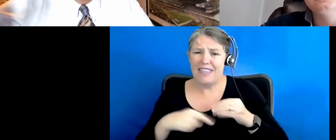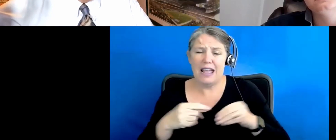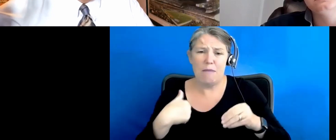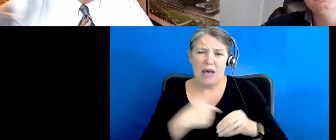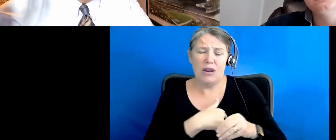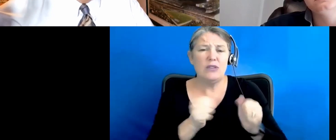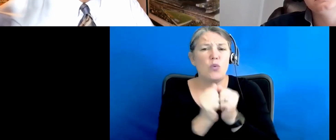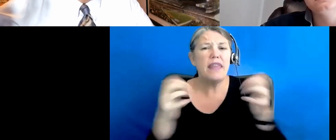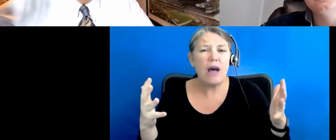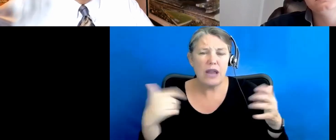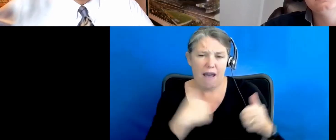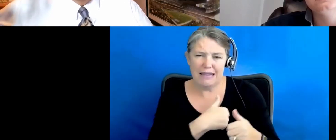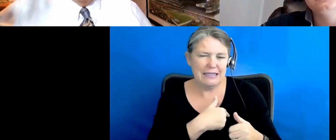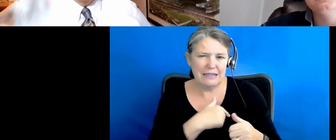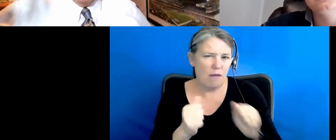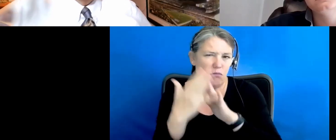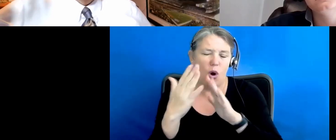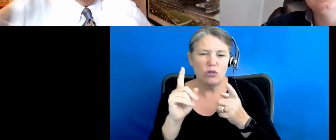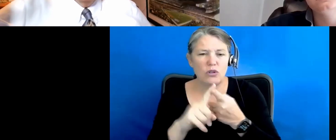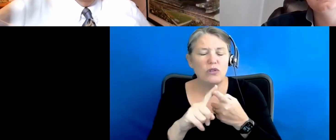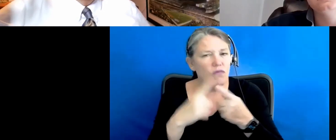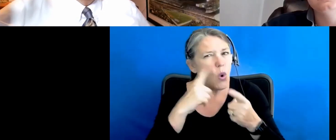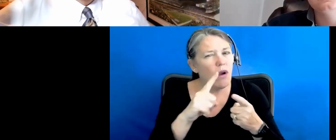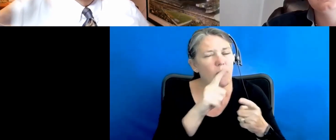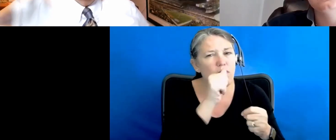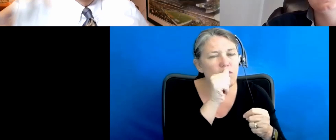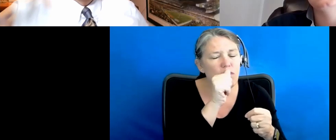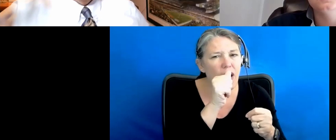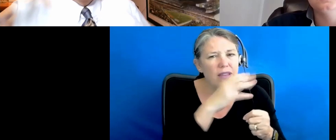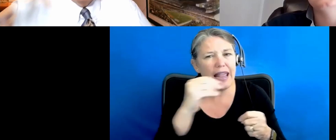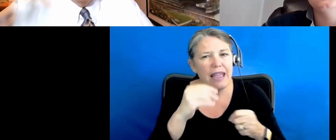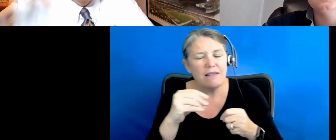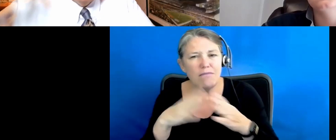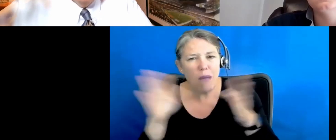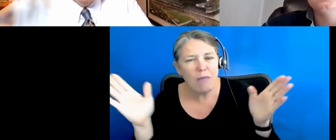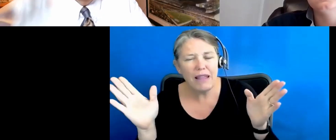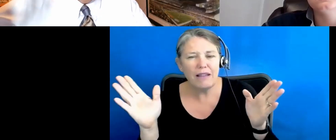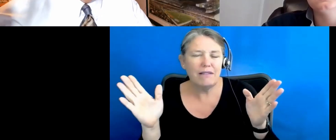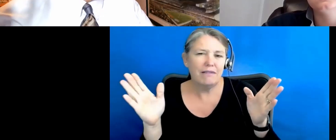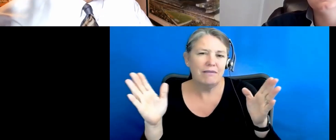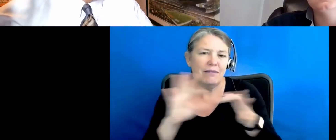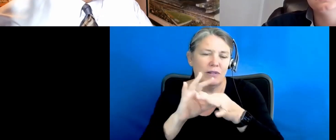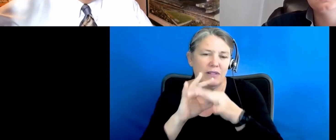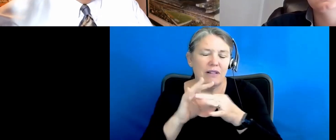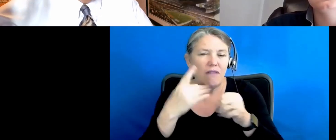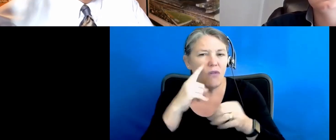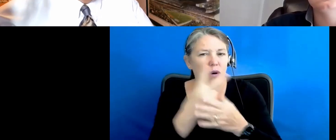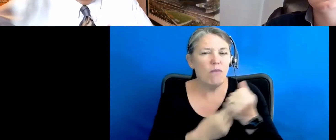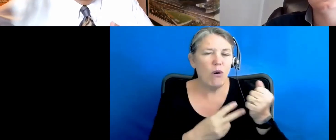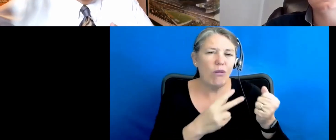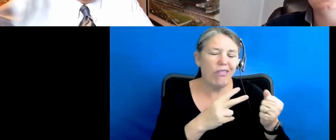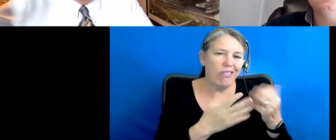us approach to improve public and private partnership between United States foreign assistance agencies